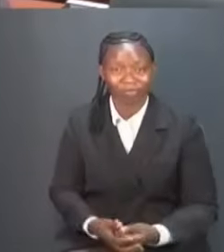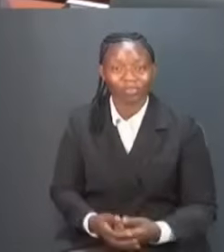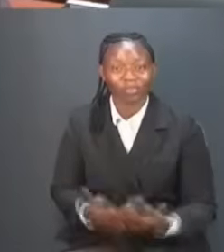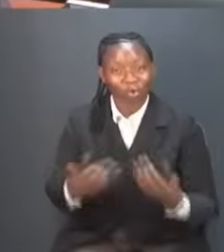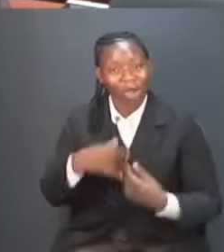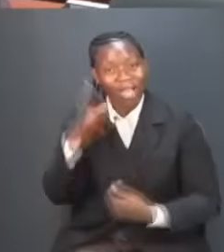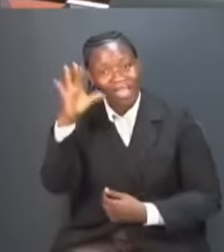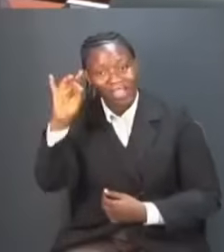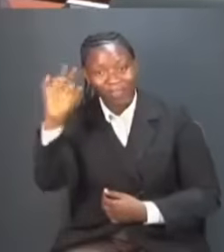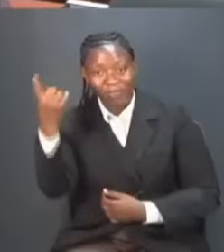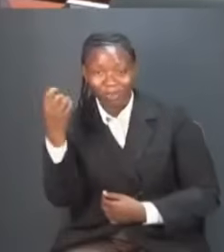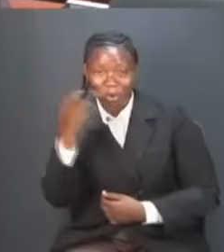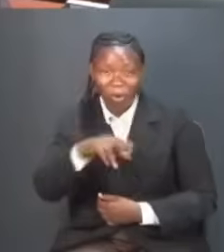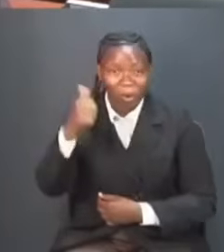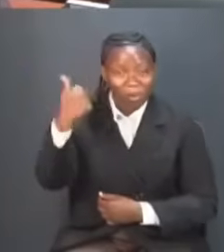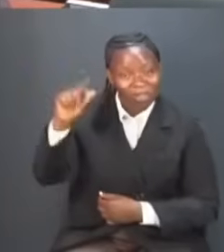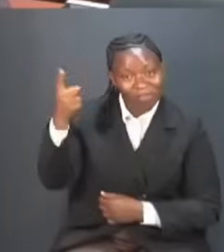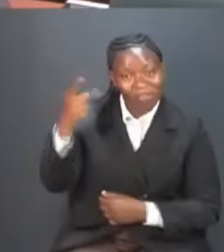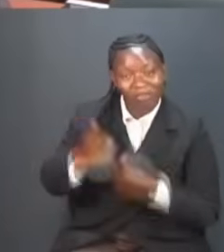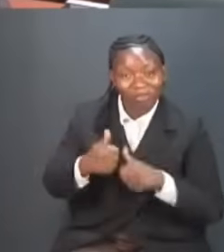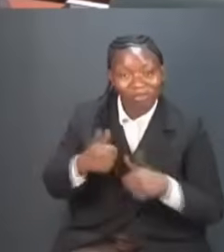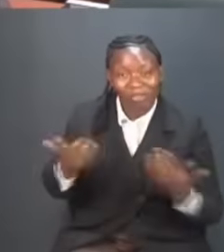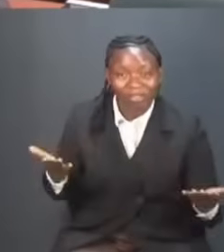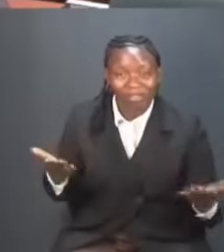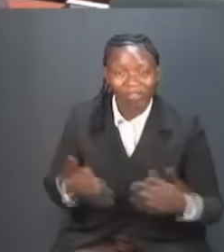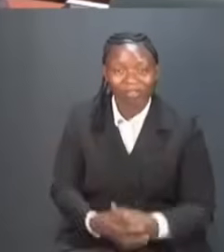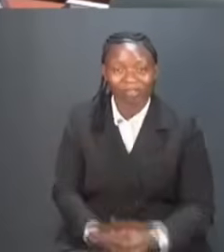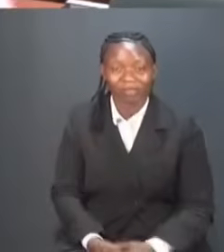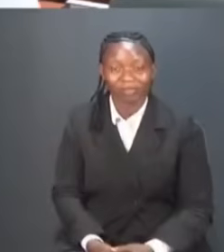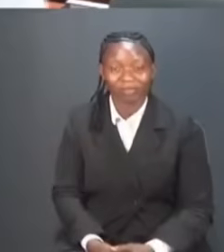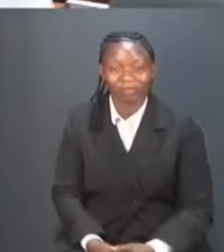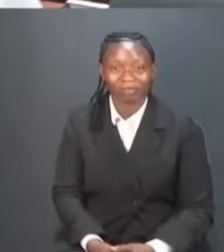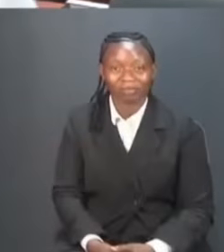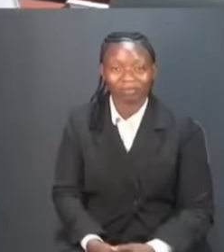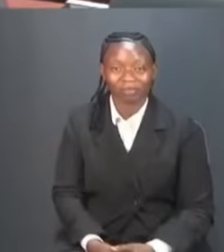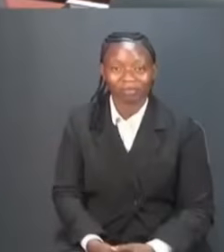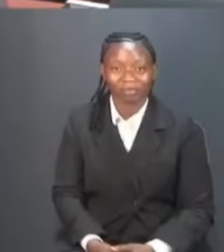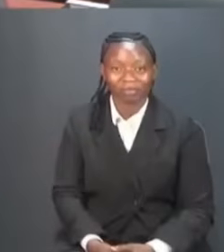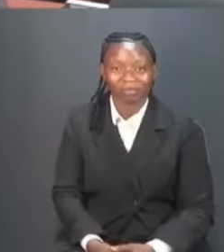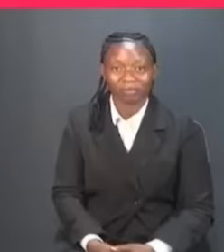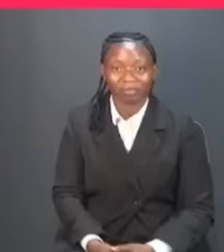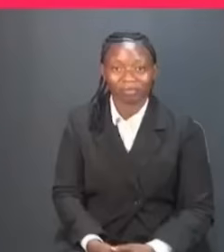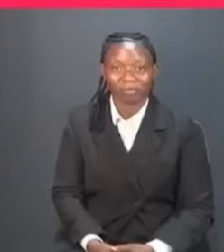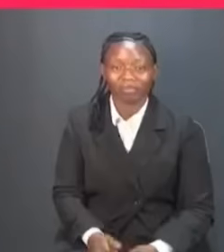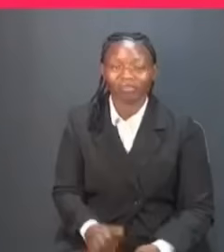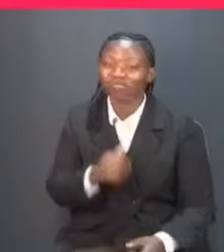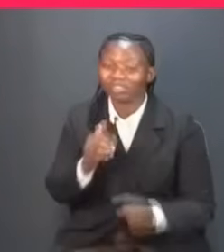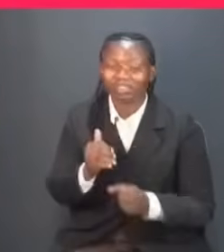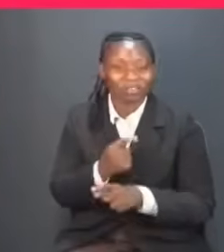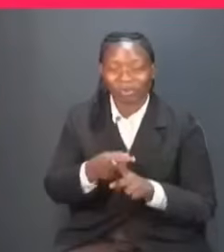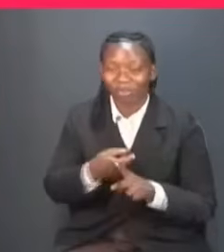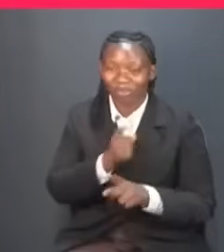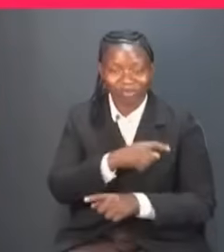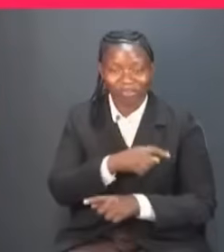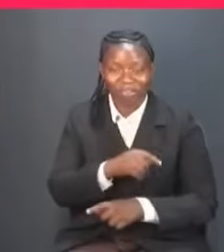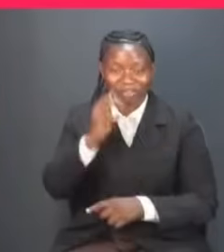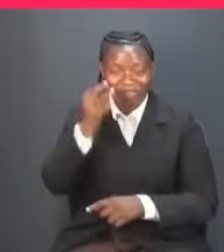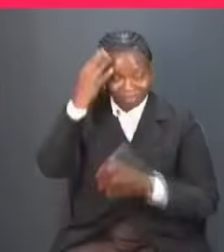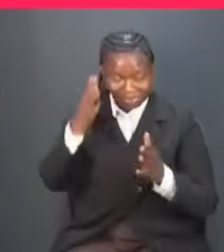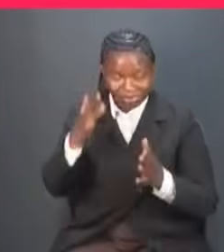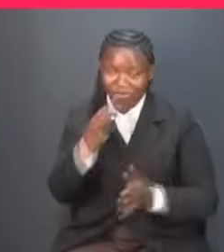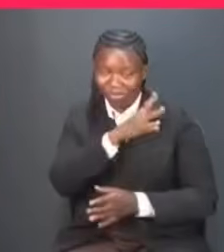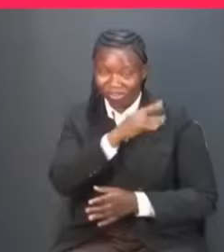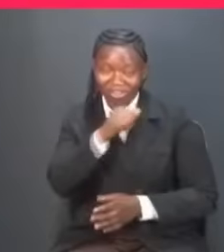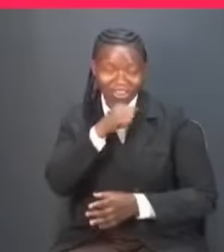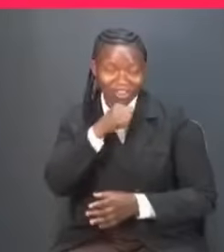first or you want the 10 first? 10 first, Mr. Speaker. Okay. 10 first. But thank you very much. I will not take his word away from him. Minister for Food and Agri,